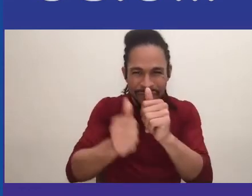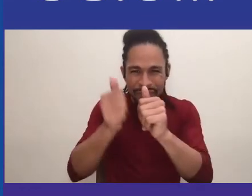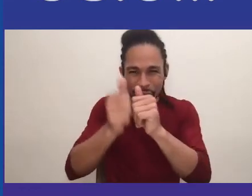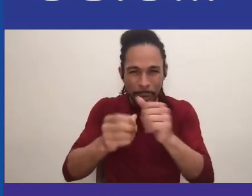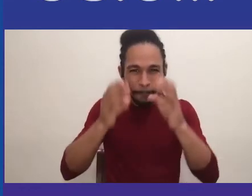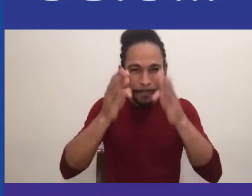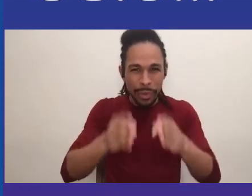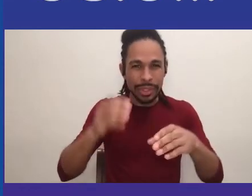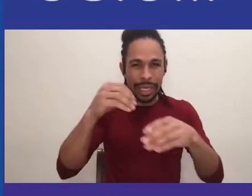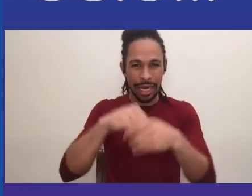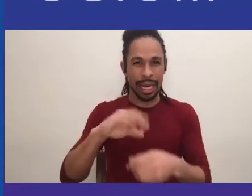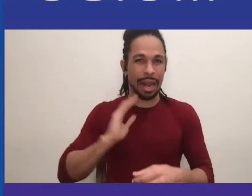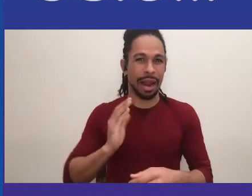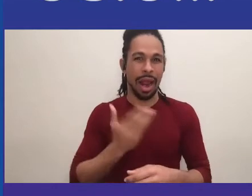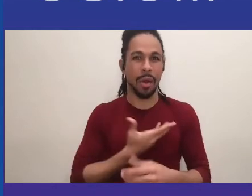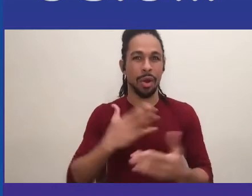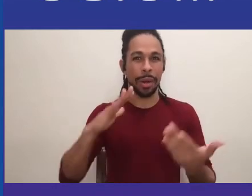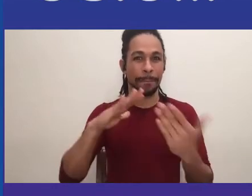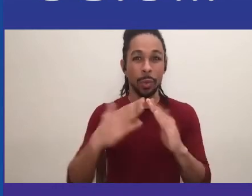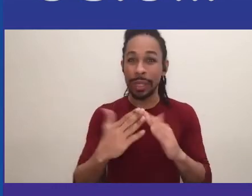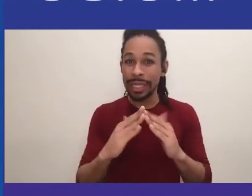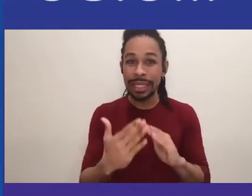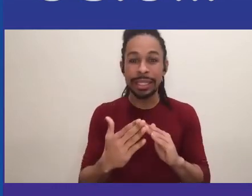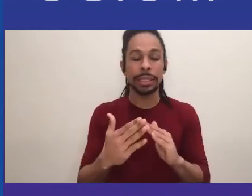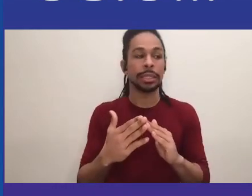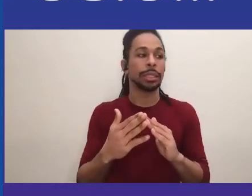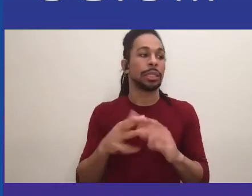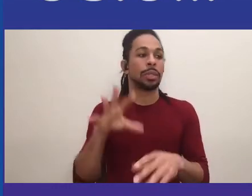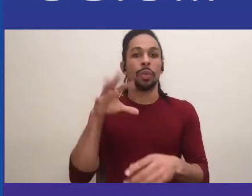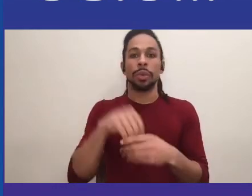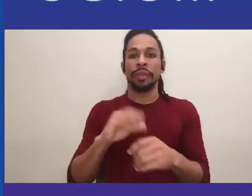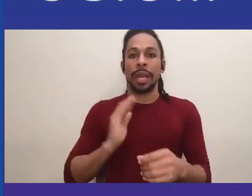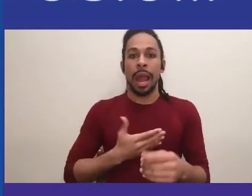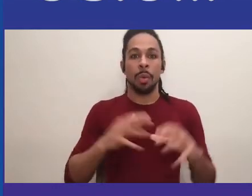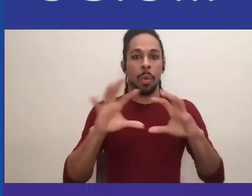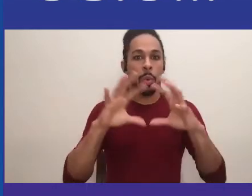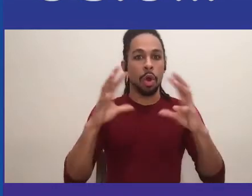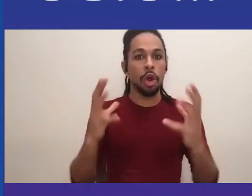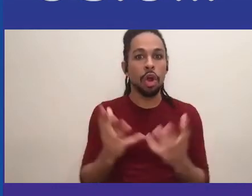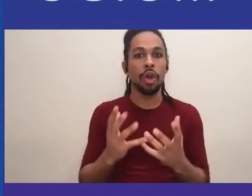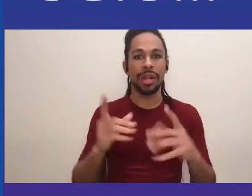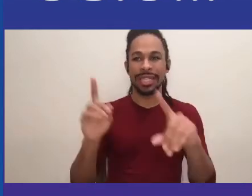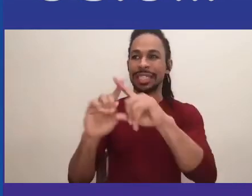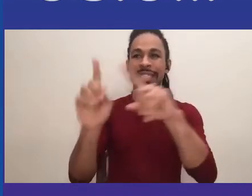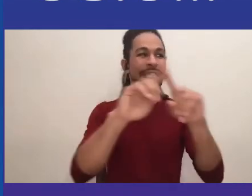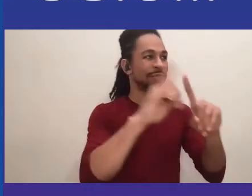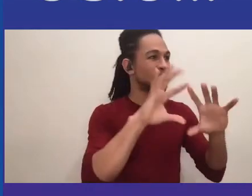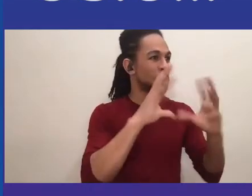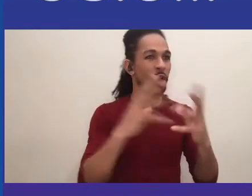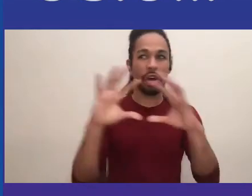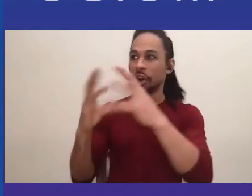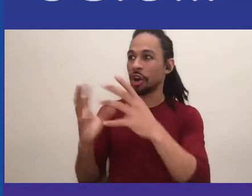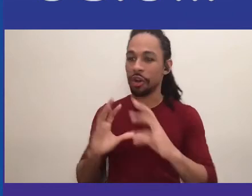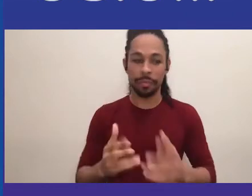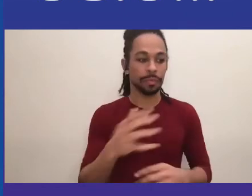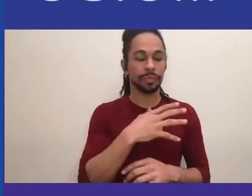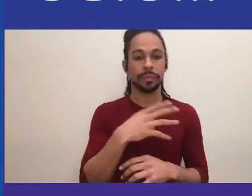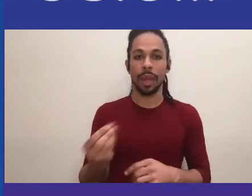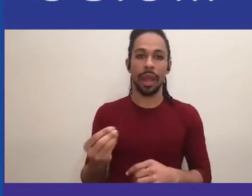our communities and in our worlds, and the powers that be